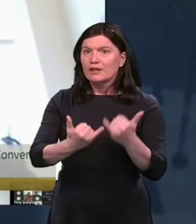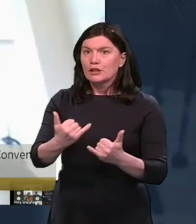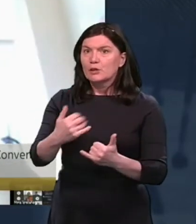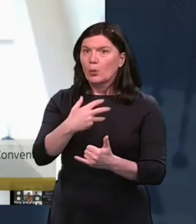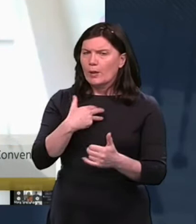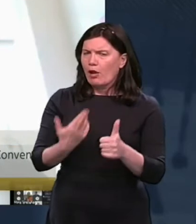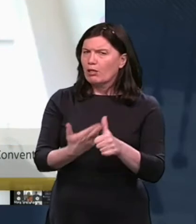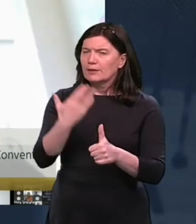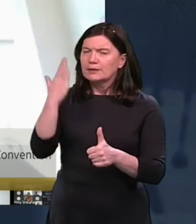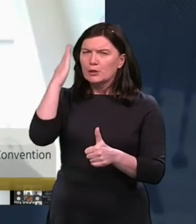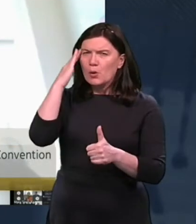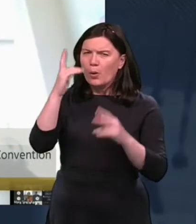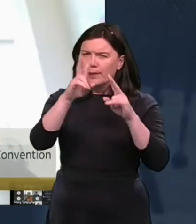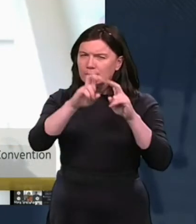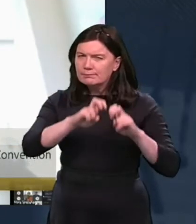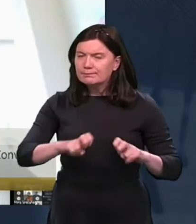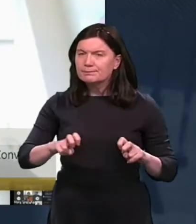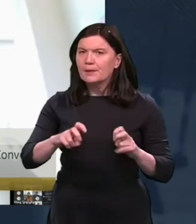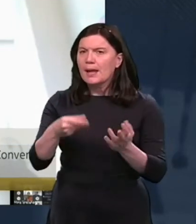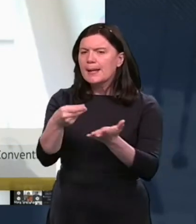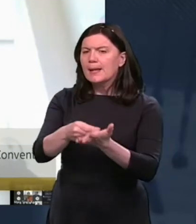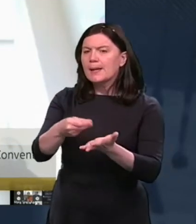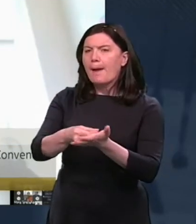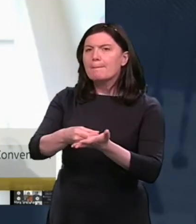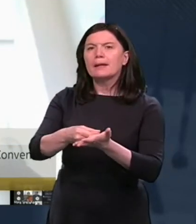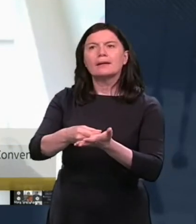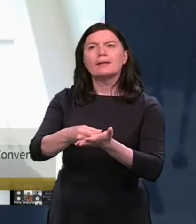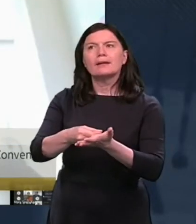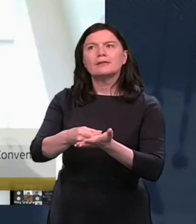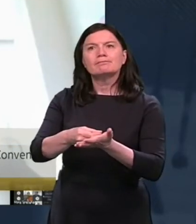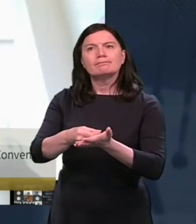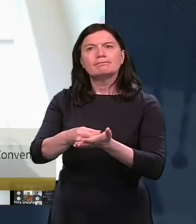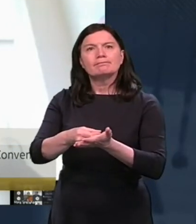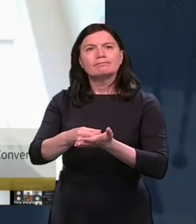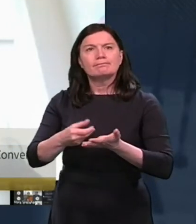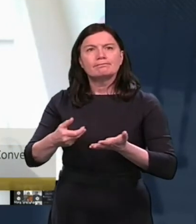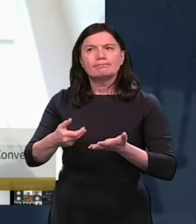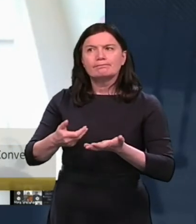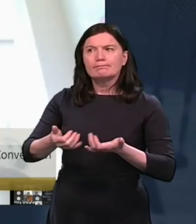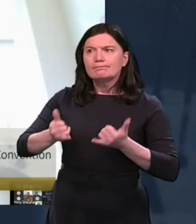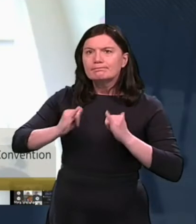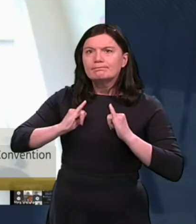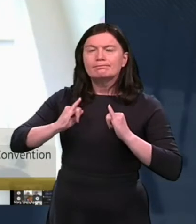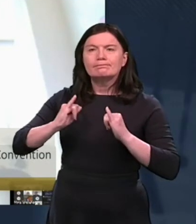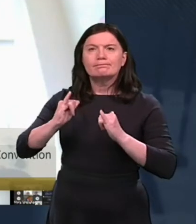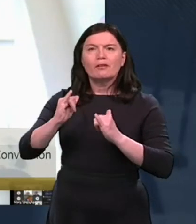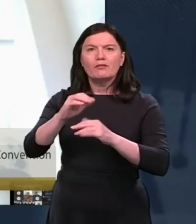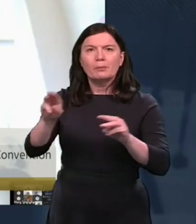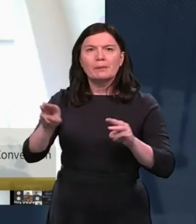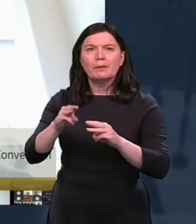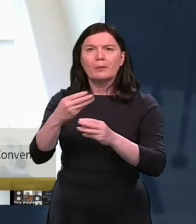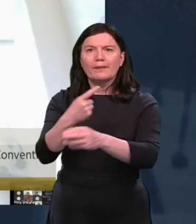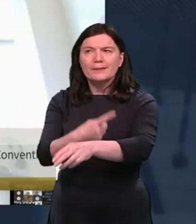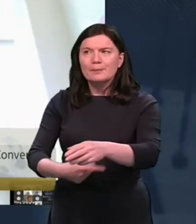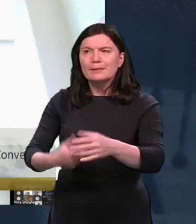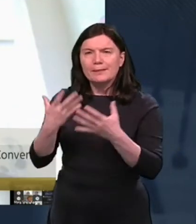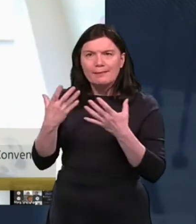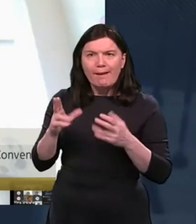that investigate the economic well-being of disabled persons and persons with disabilities regularly show that they